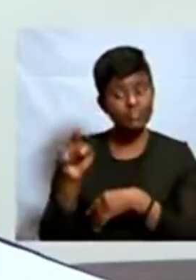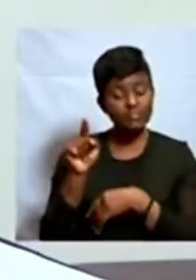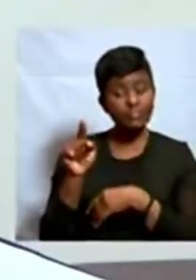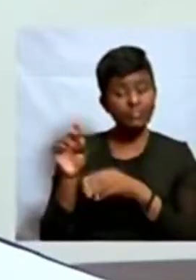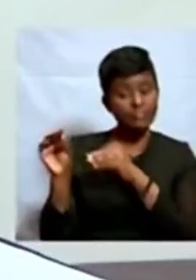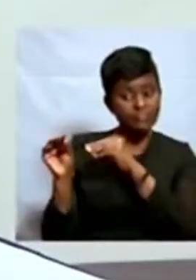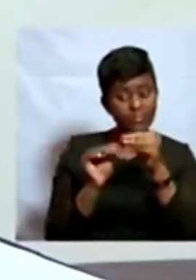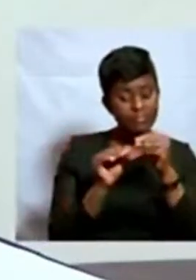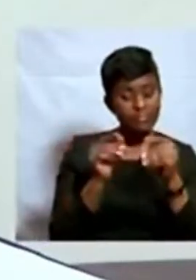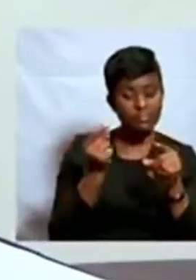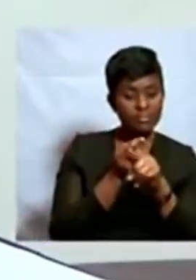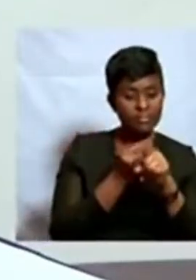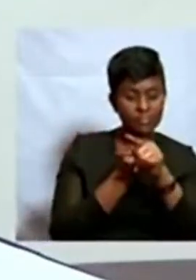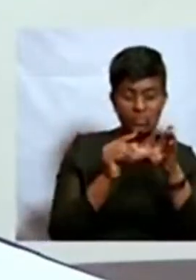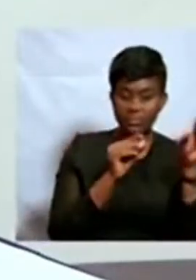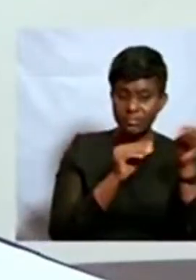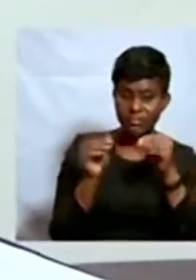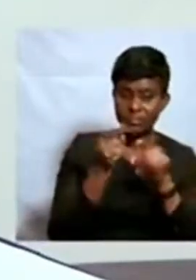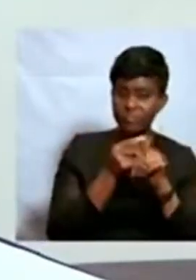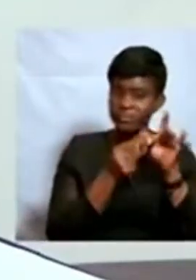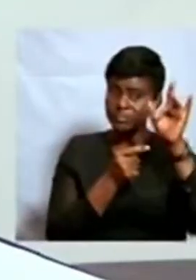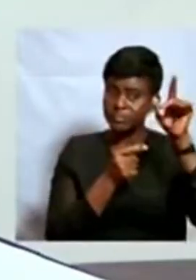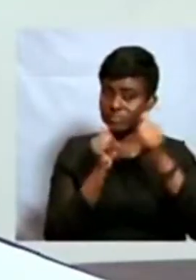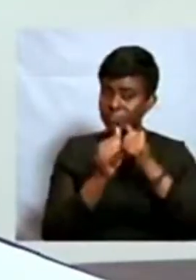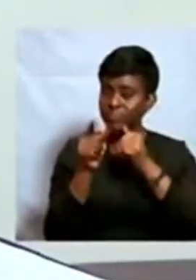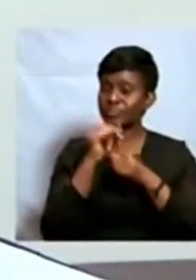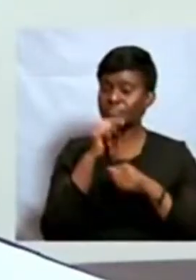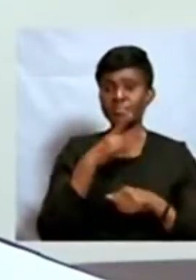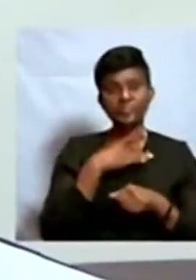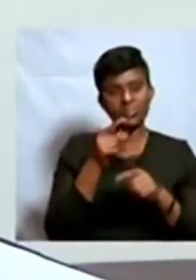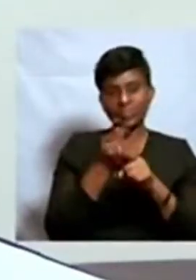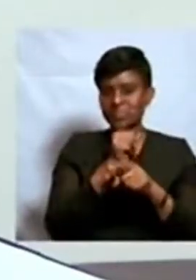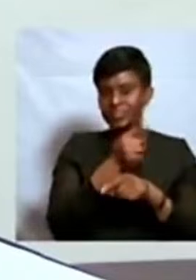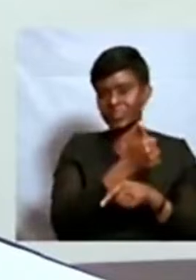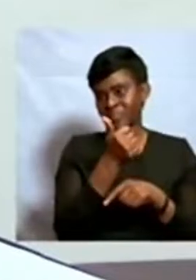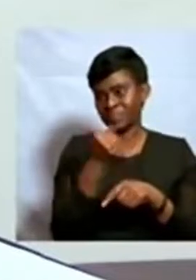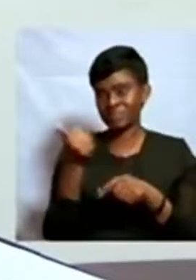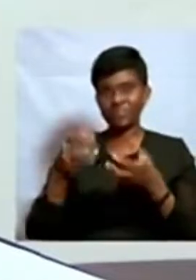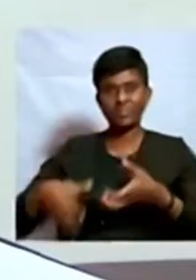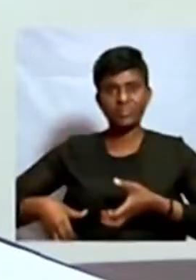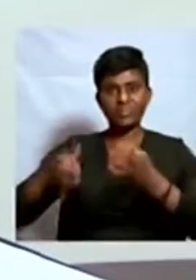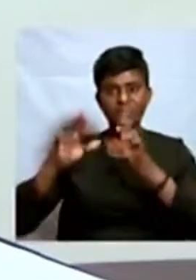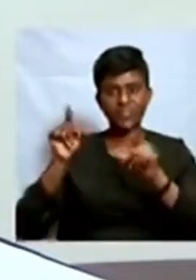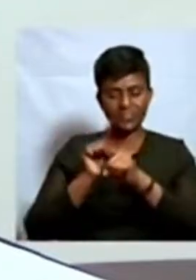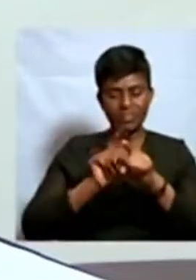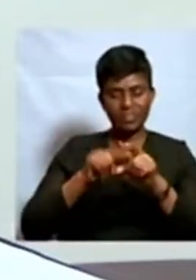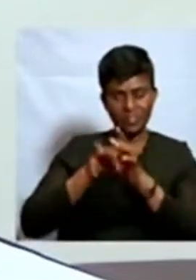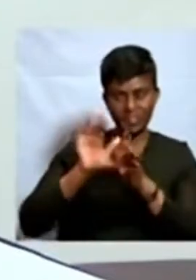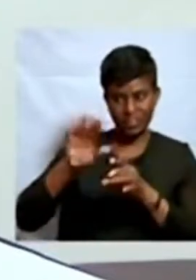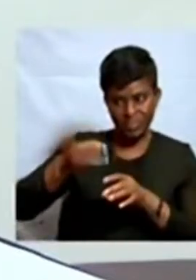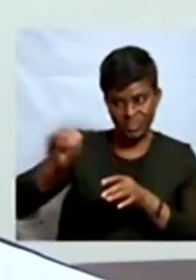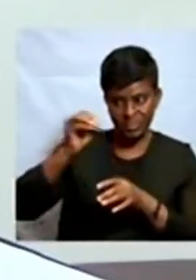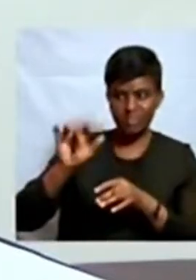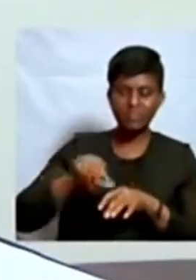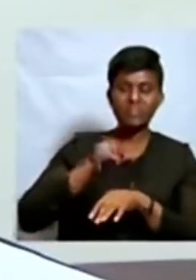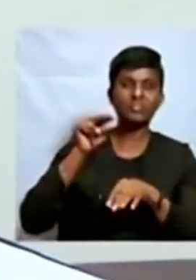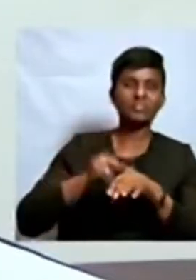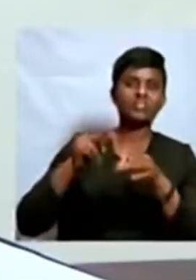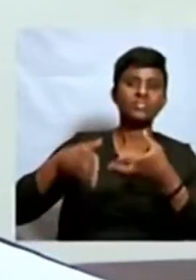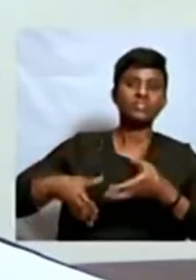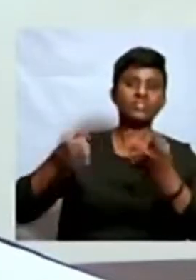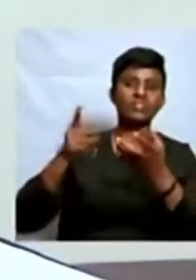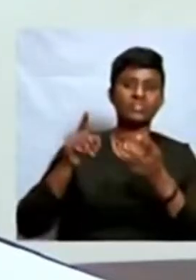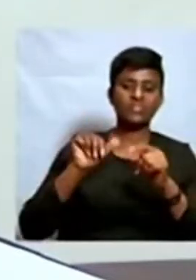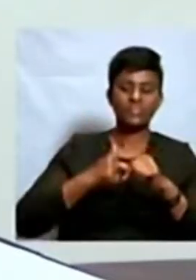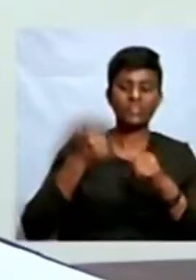move from those planes which you don't like from the other carriers into your own national carrier.